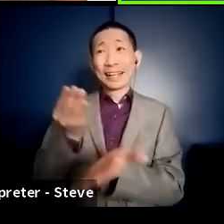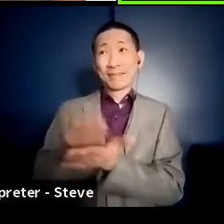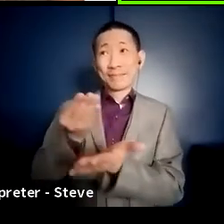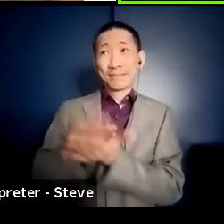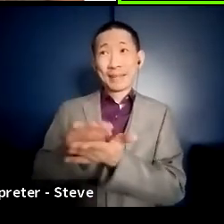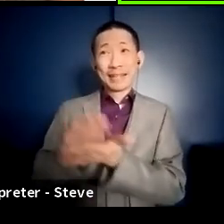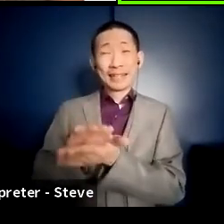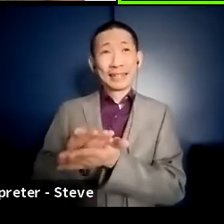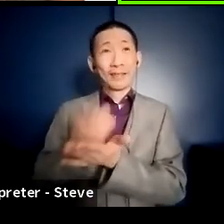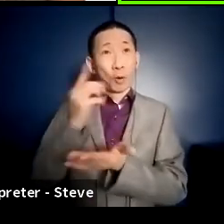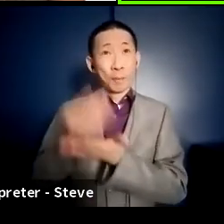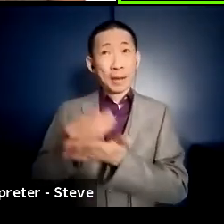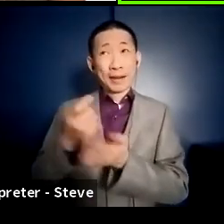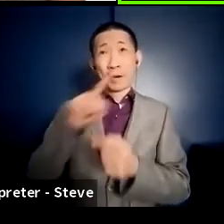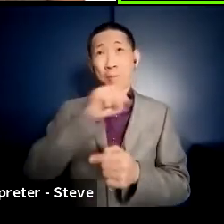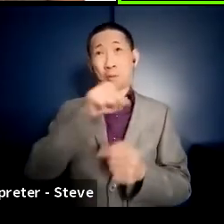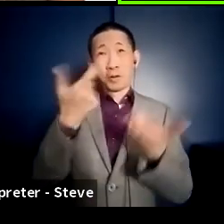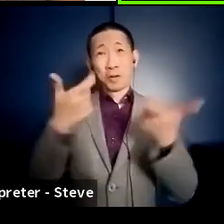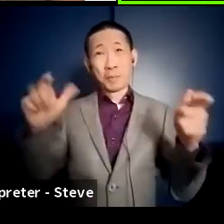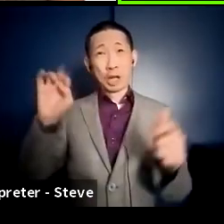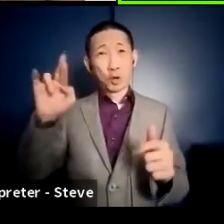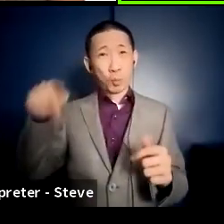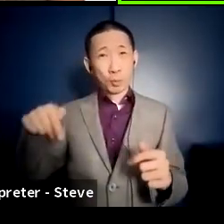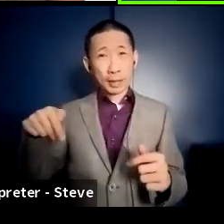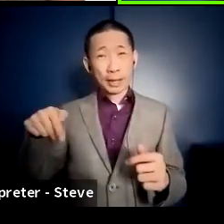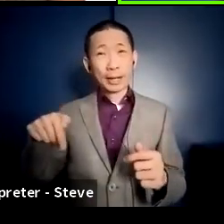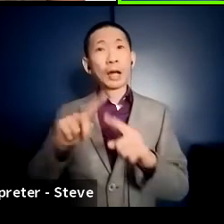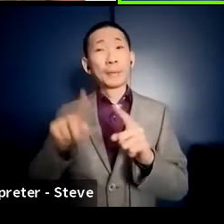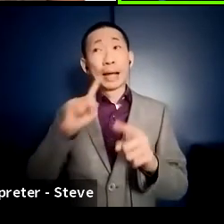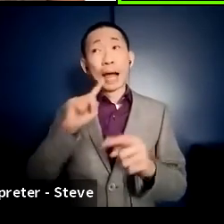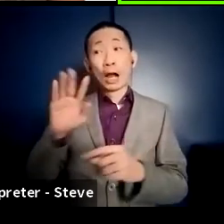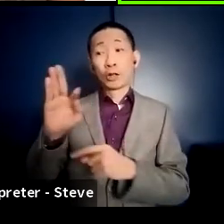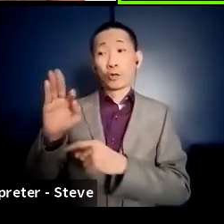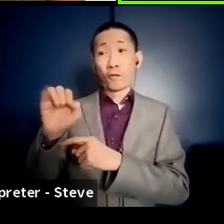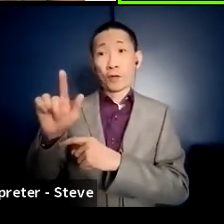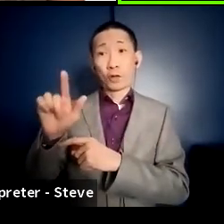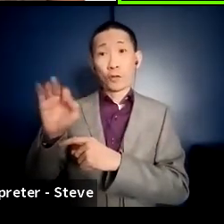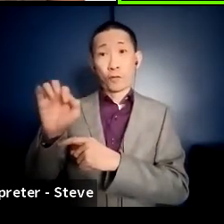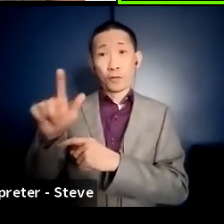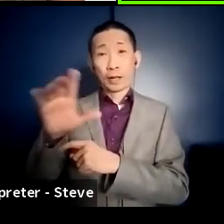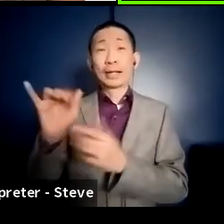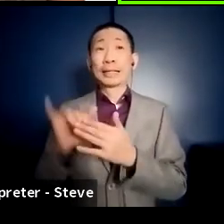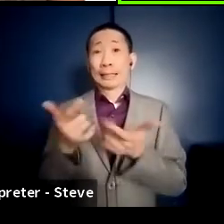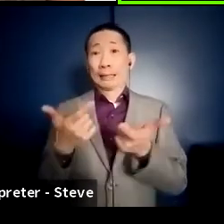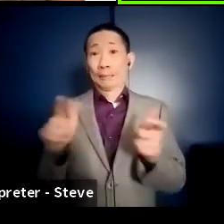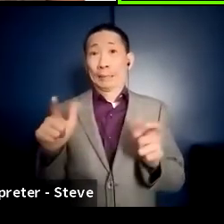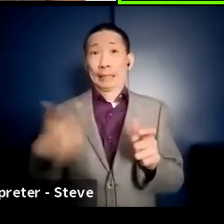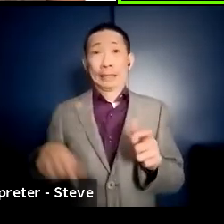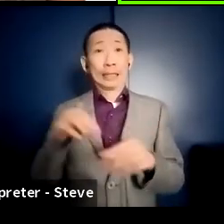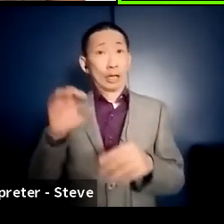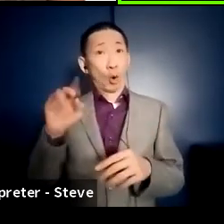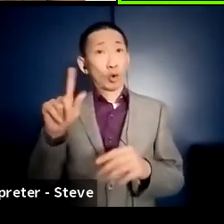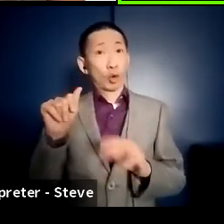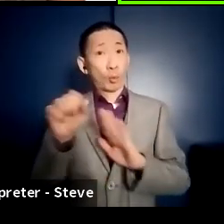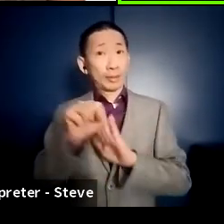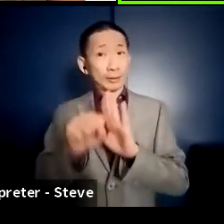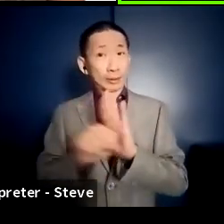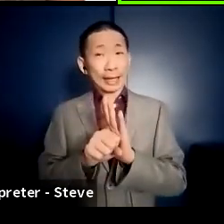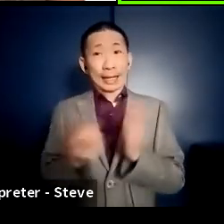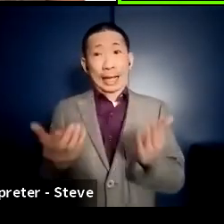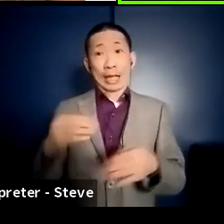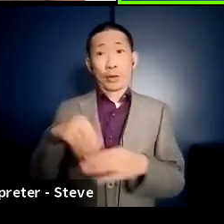corporations and, you know, like actual fossil fuel companies. That's a big thing where I'm from here in Oklahoma, specifically here